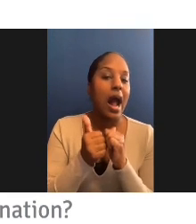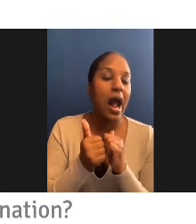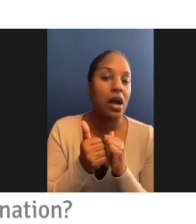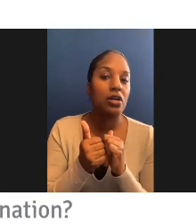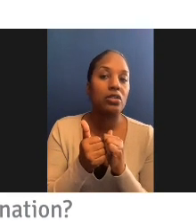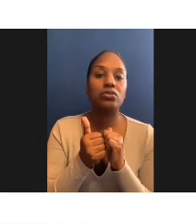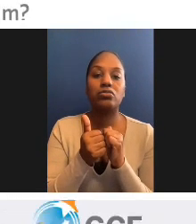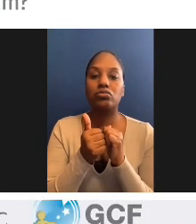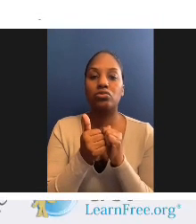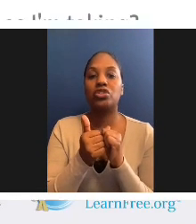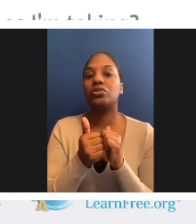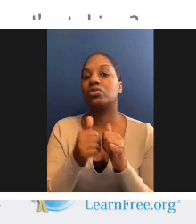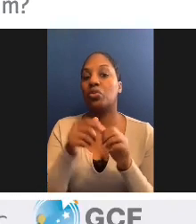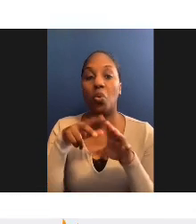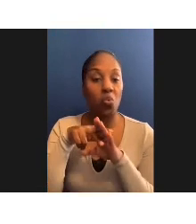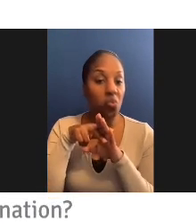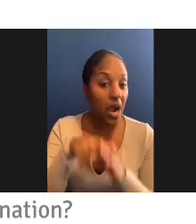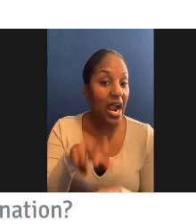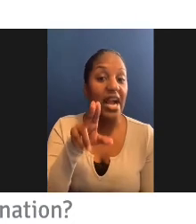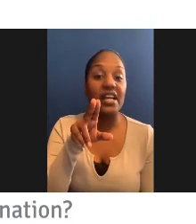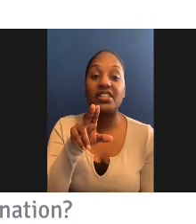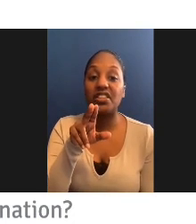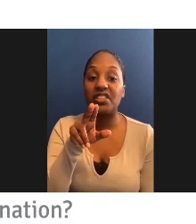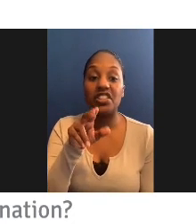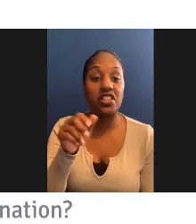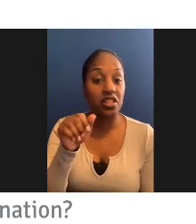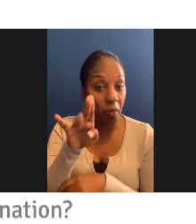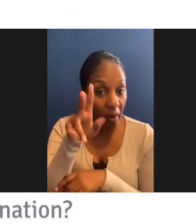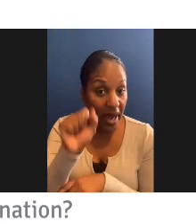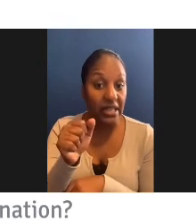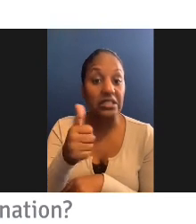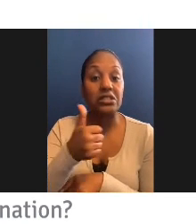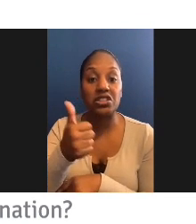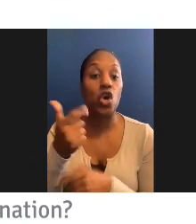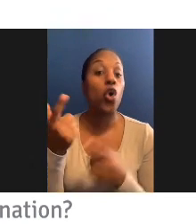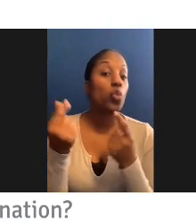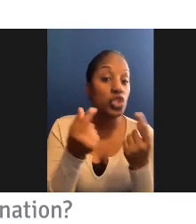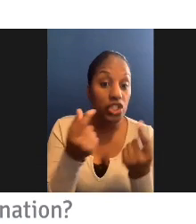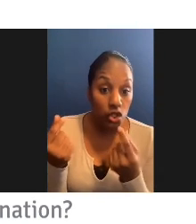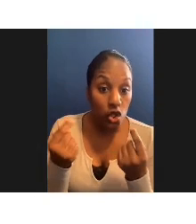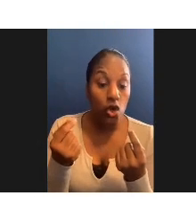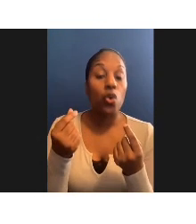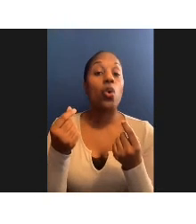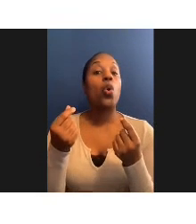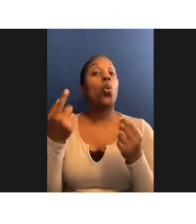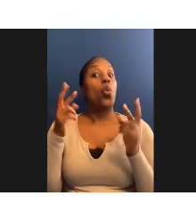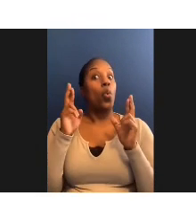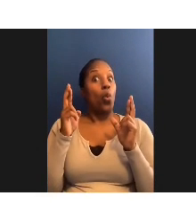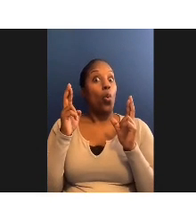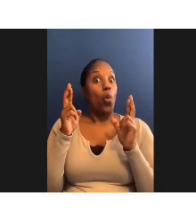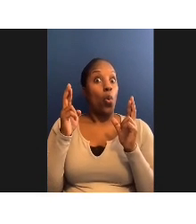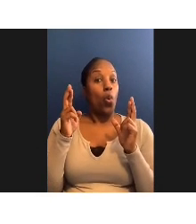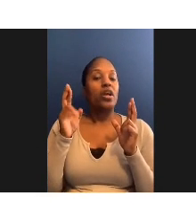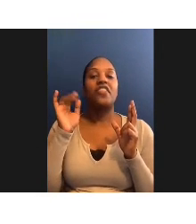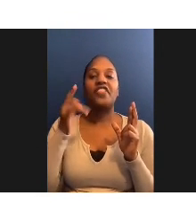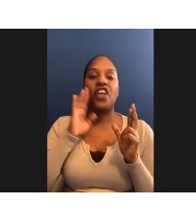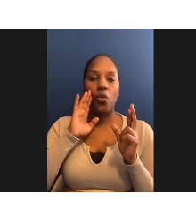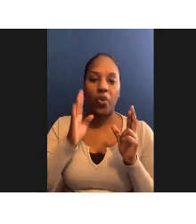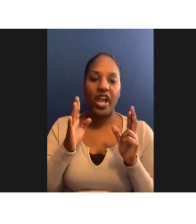ride the subway and what you need to do. We are hoping that they